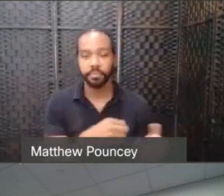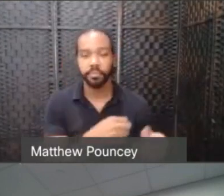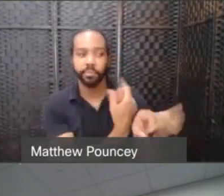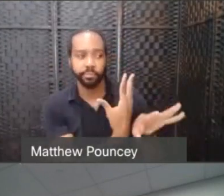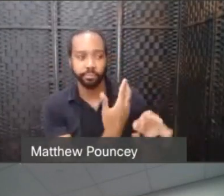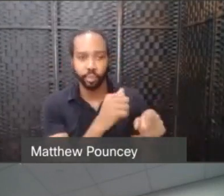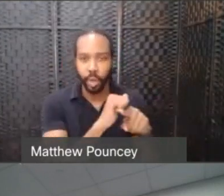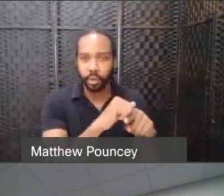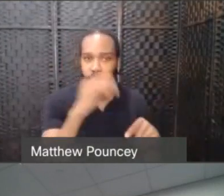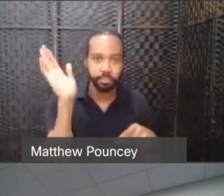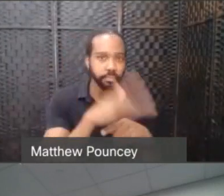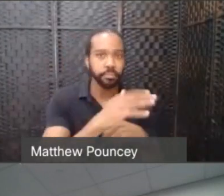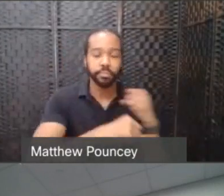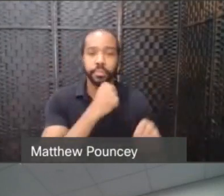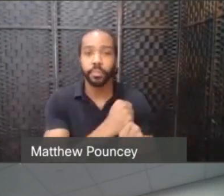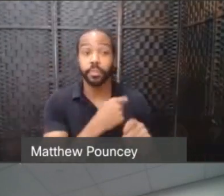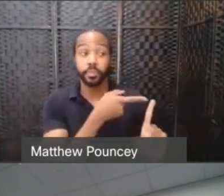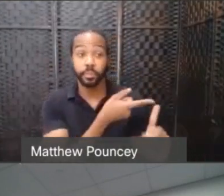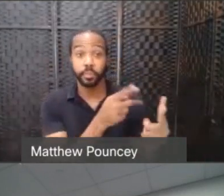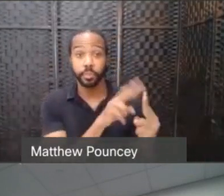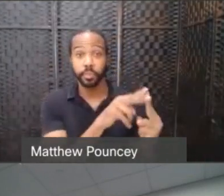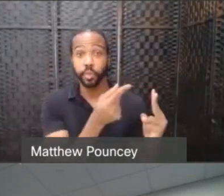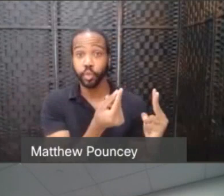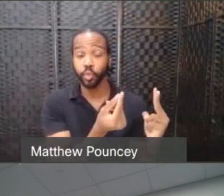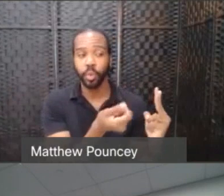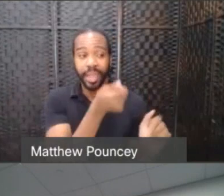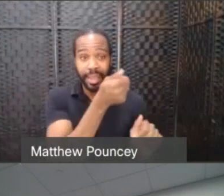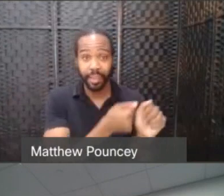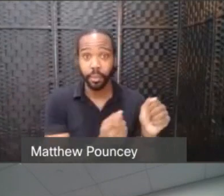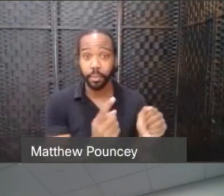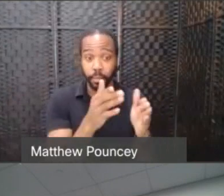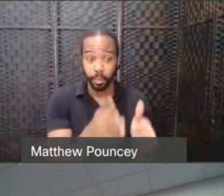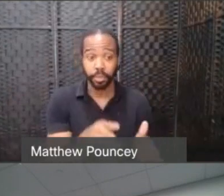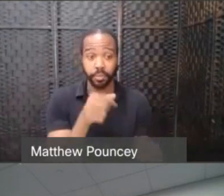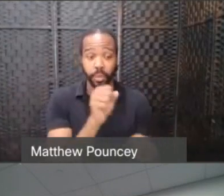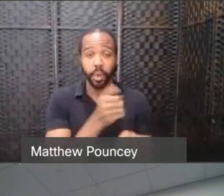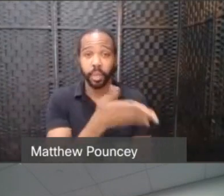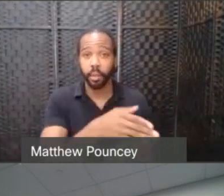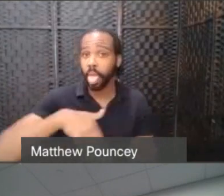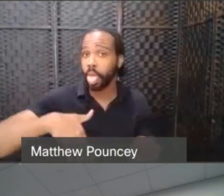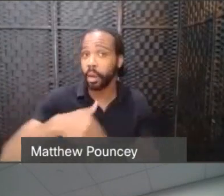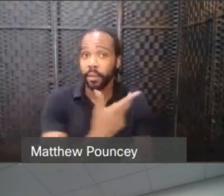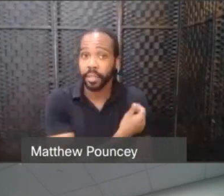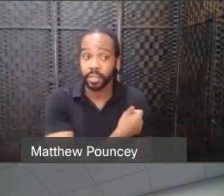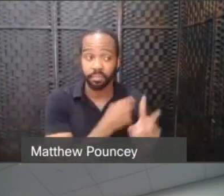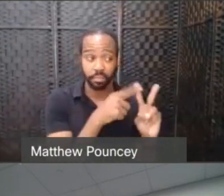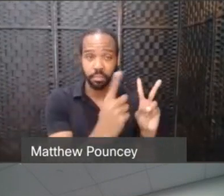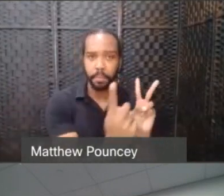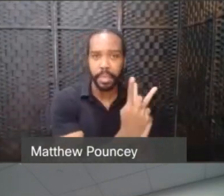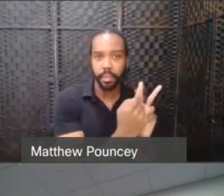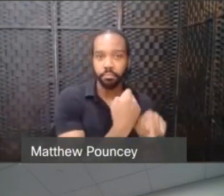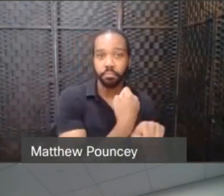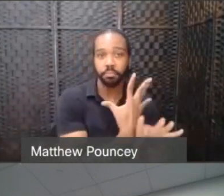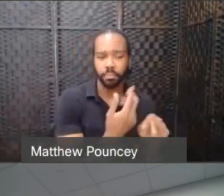upon themselves to call individually everybody who's not vaccinated and speak to them and kind of get what